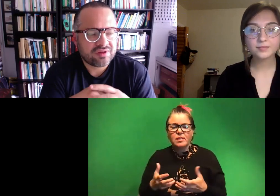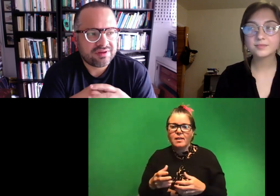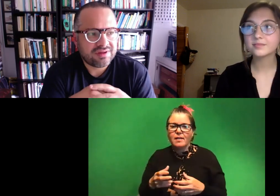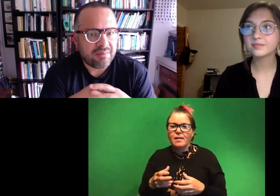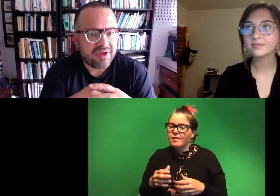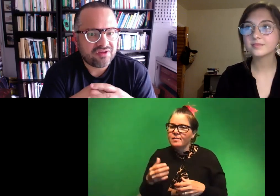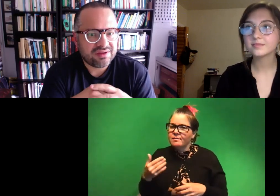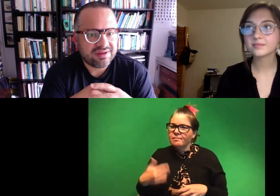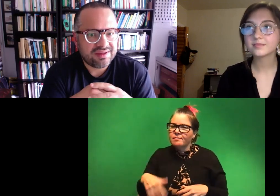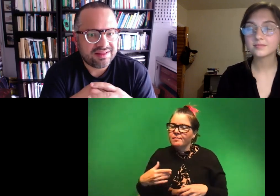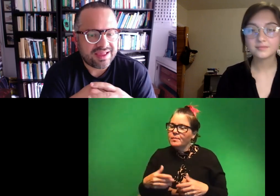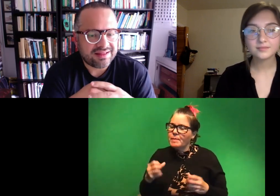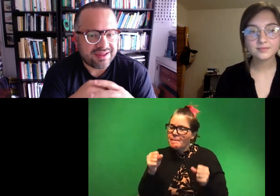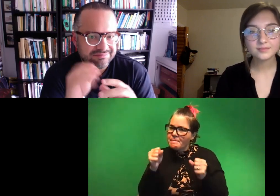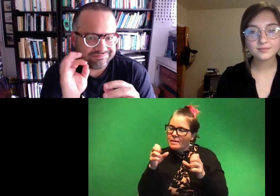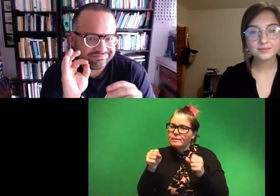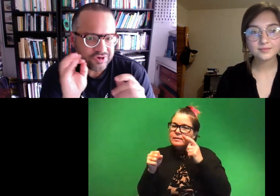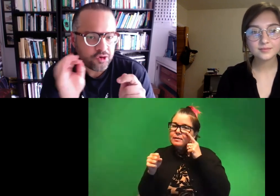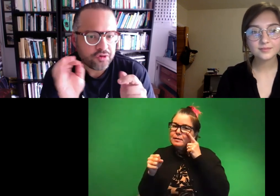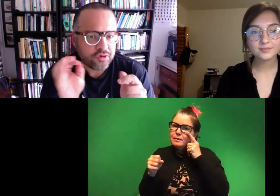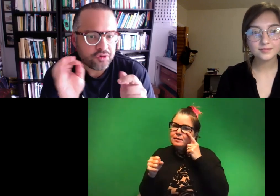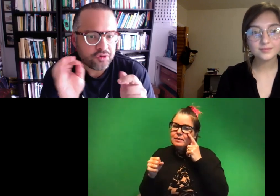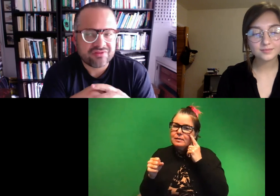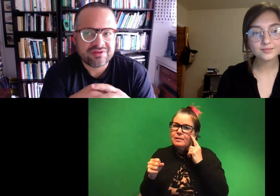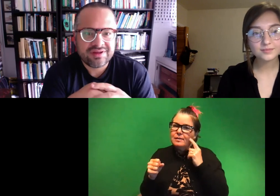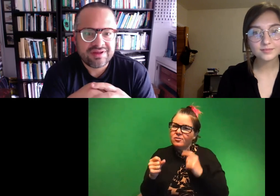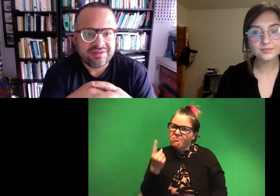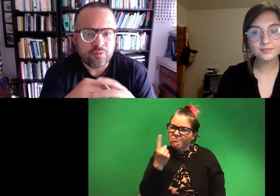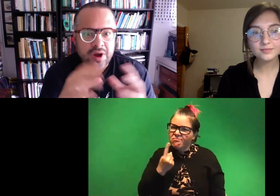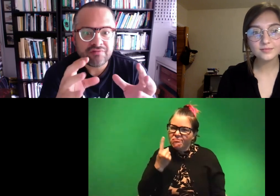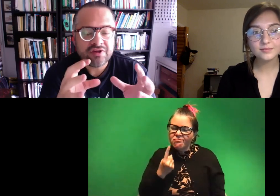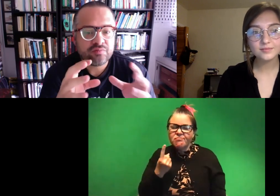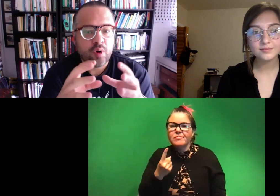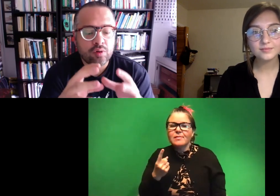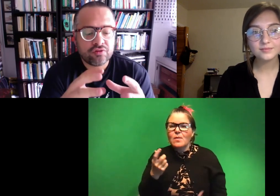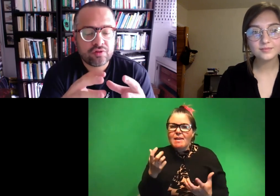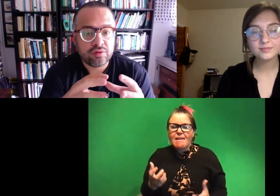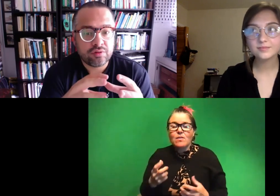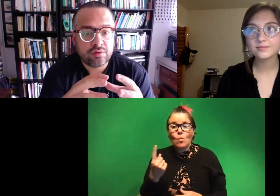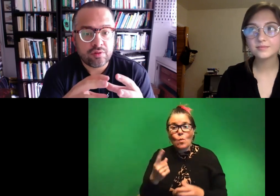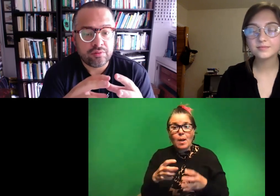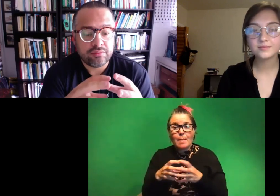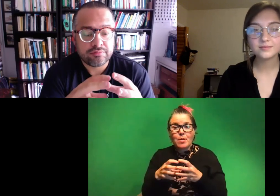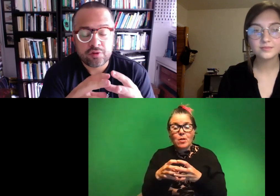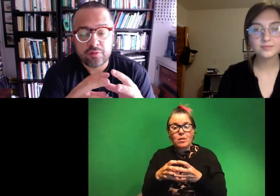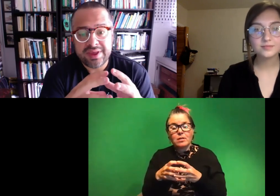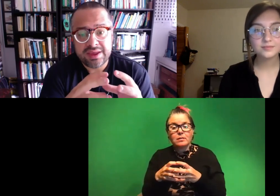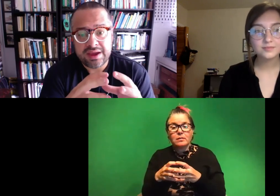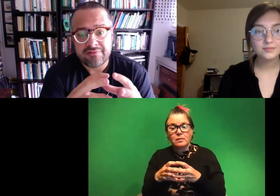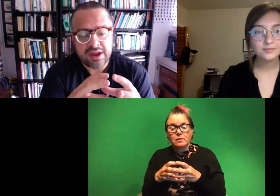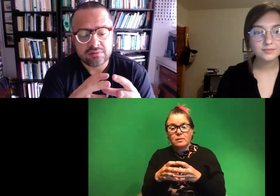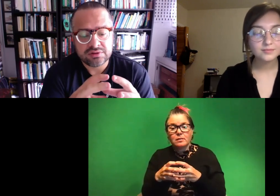most amazing like curious things. One of these balls could